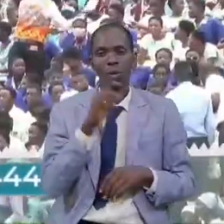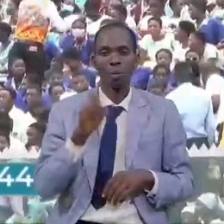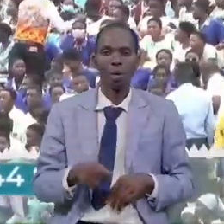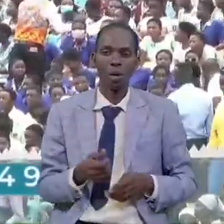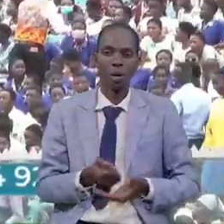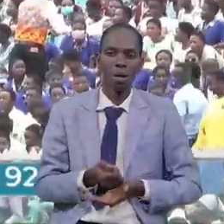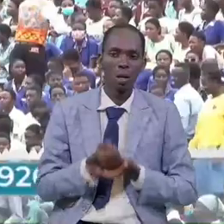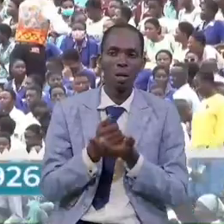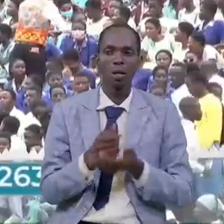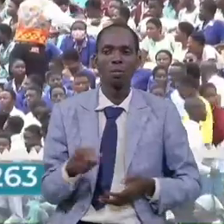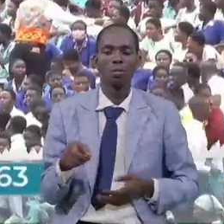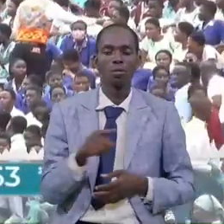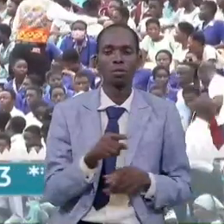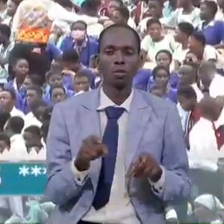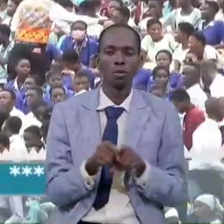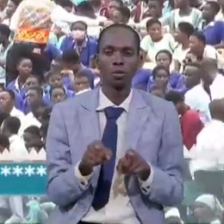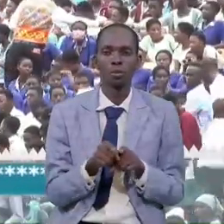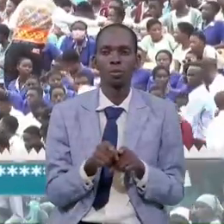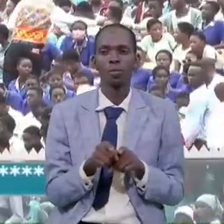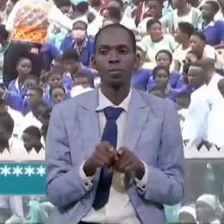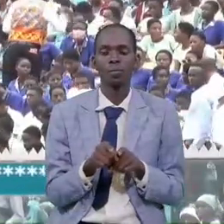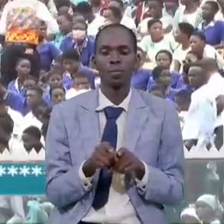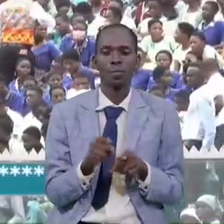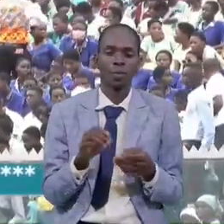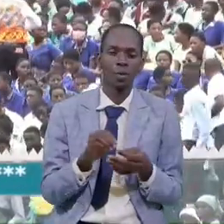our efforts are in vain.